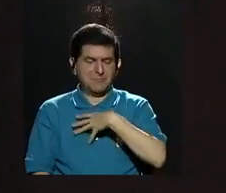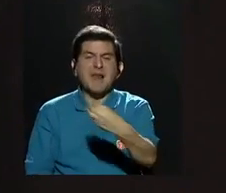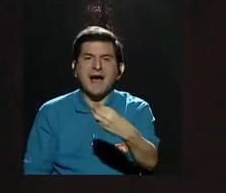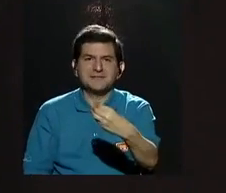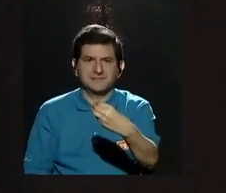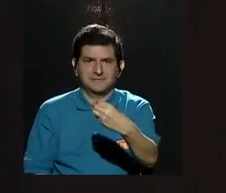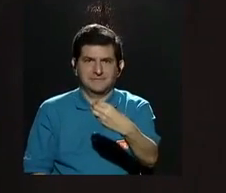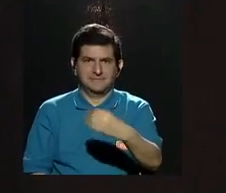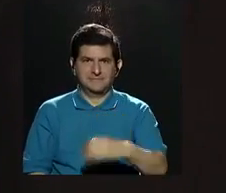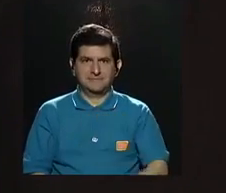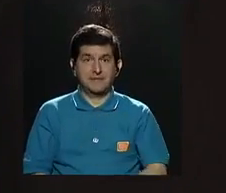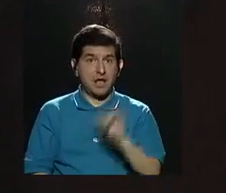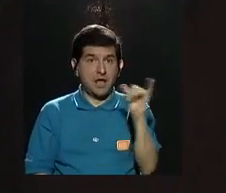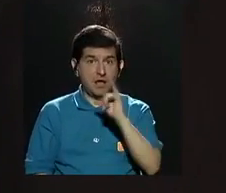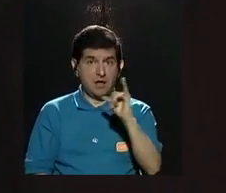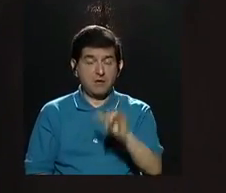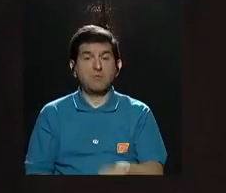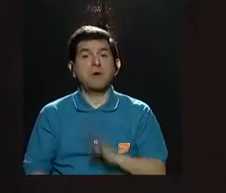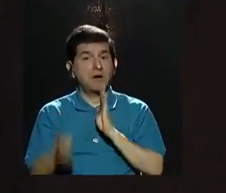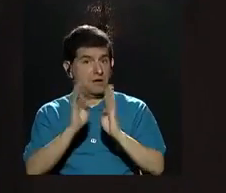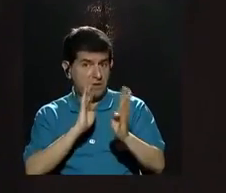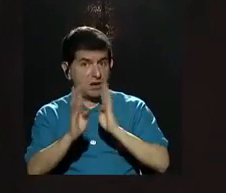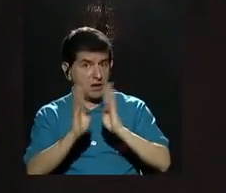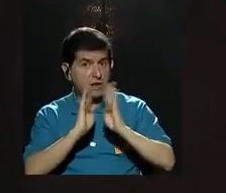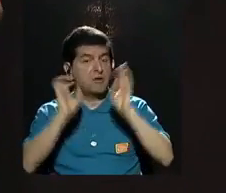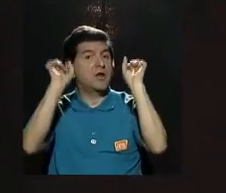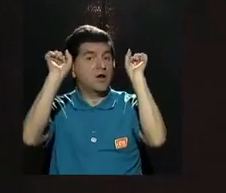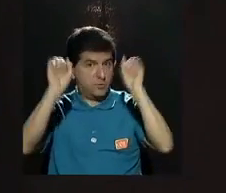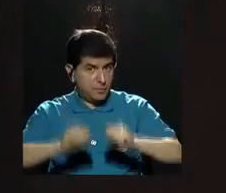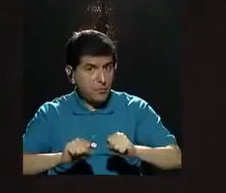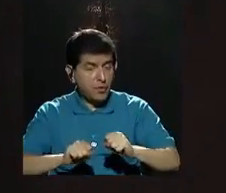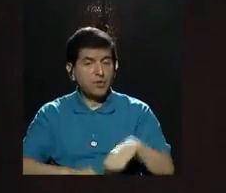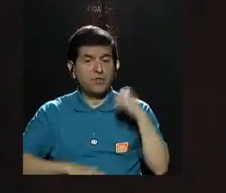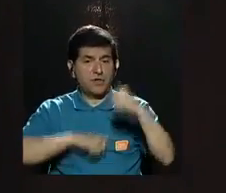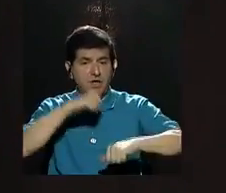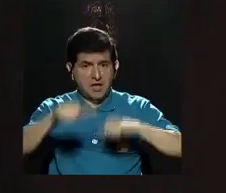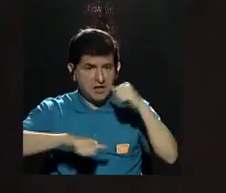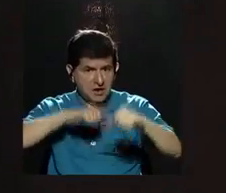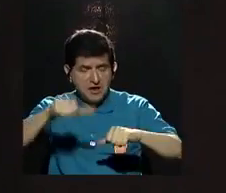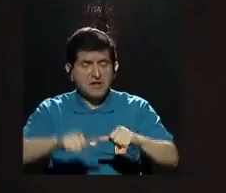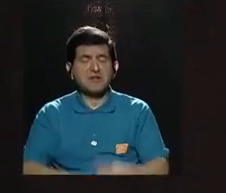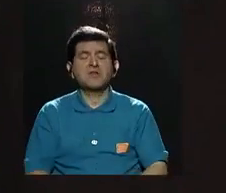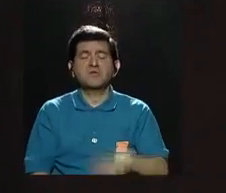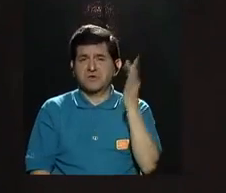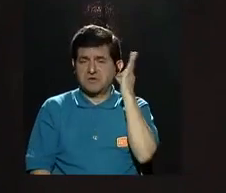We could also refer to mainstream white bourgeois feminism today.